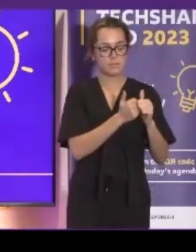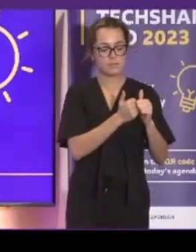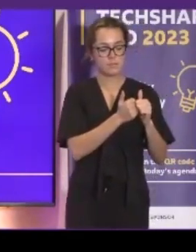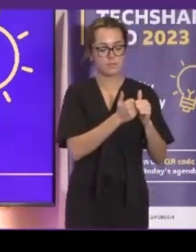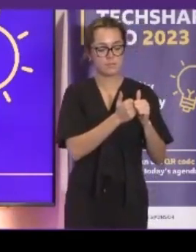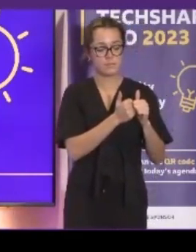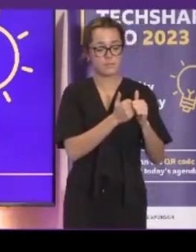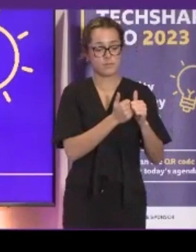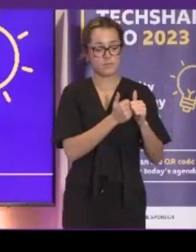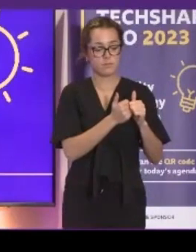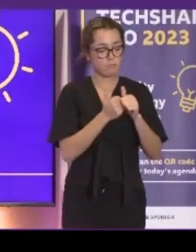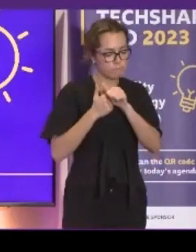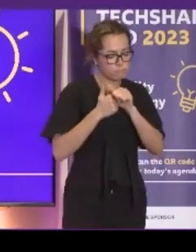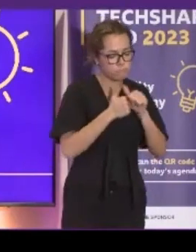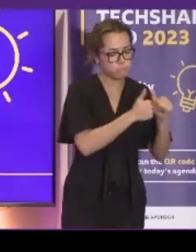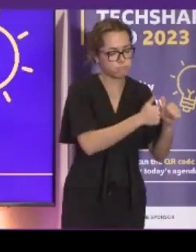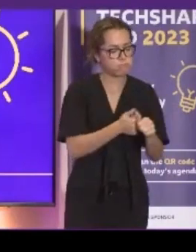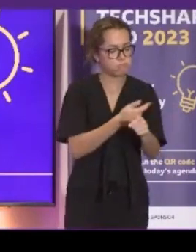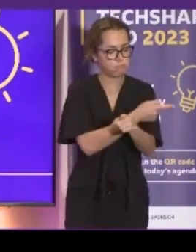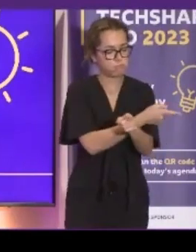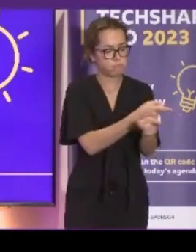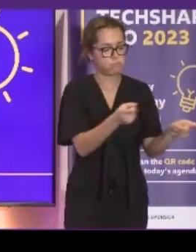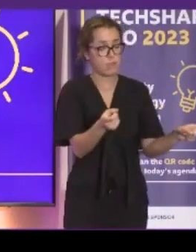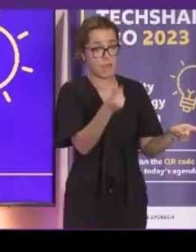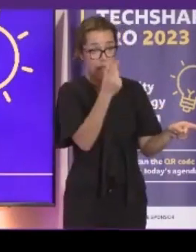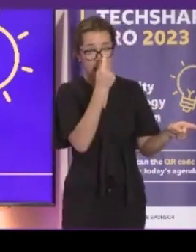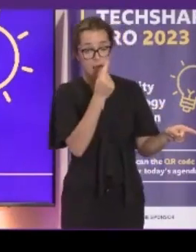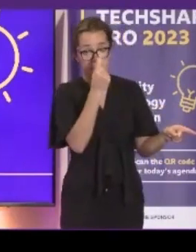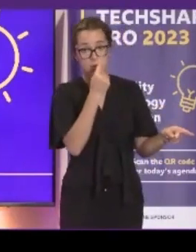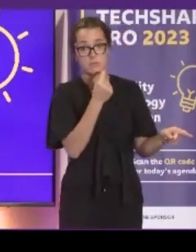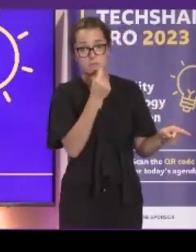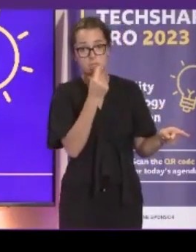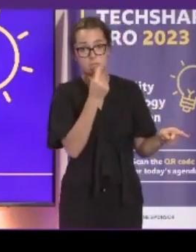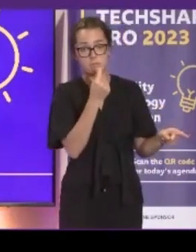everybody that we support is enabled in our agenda.